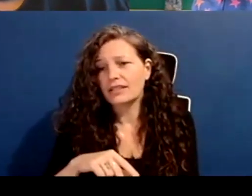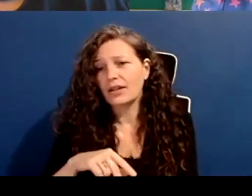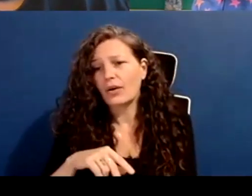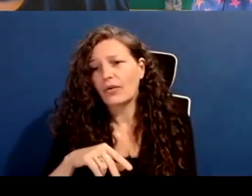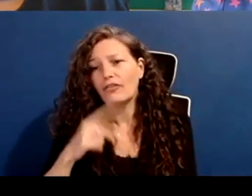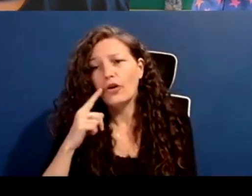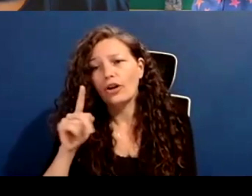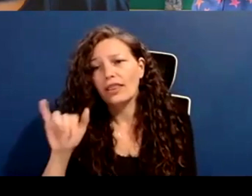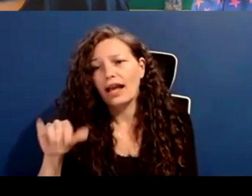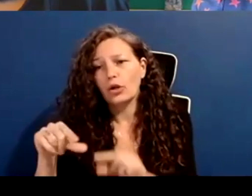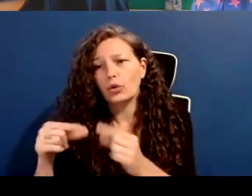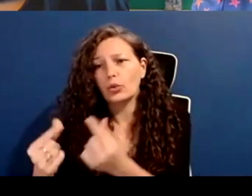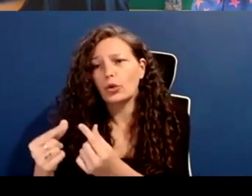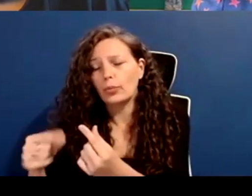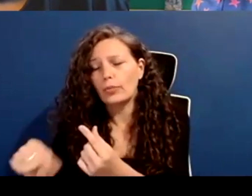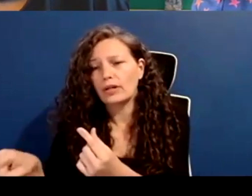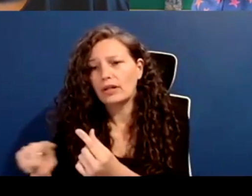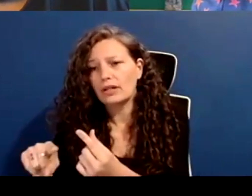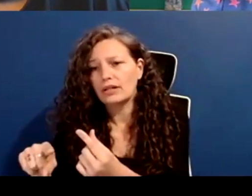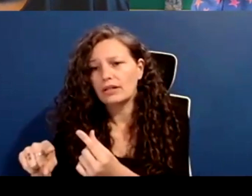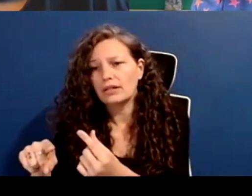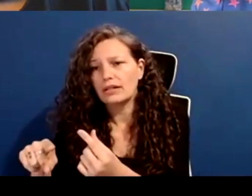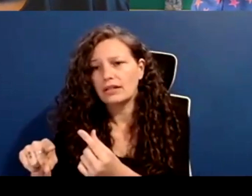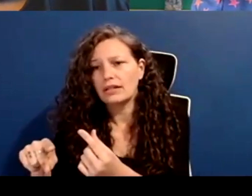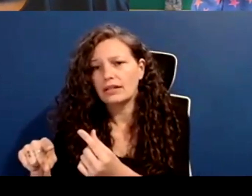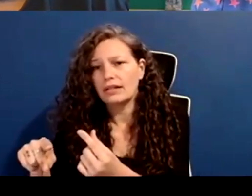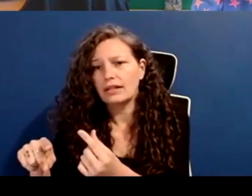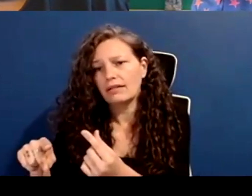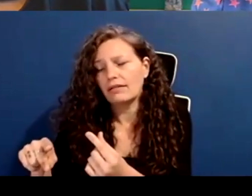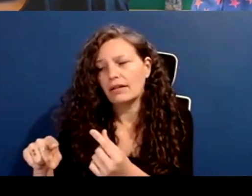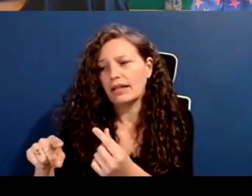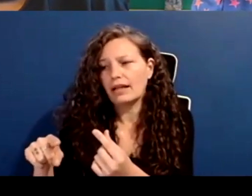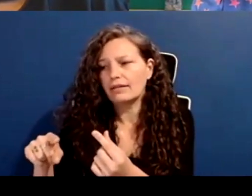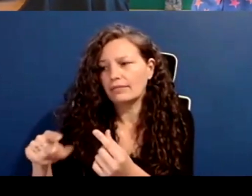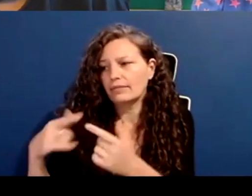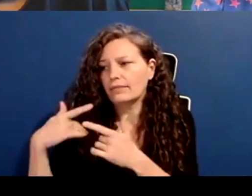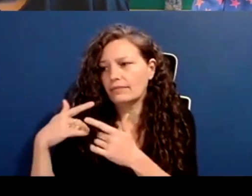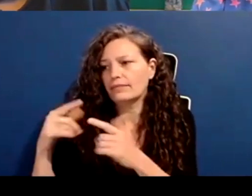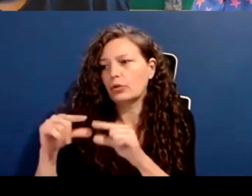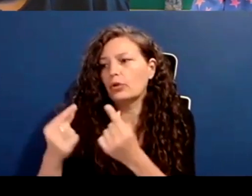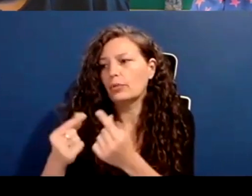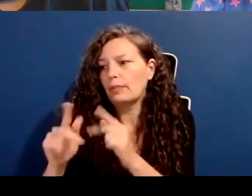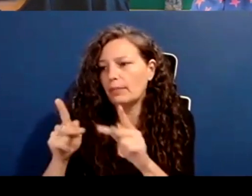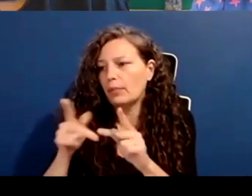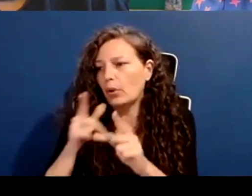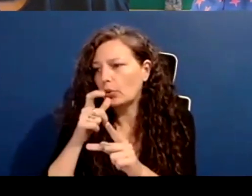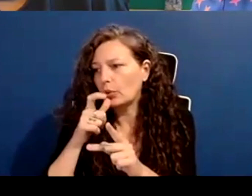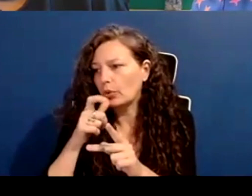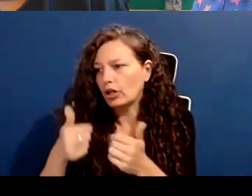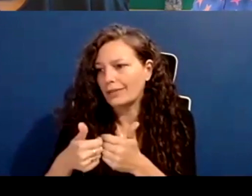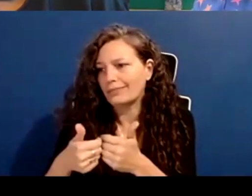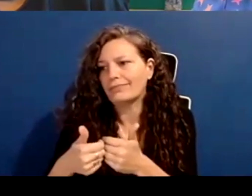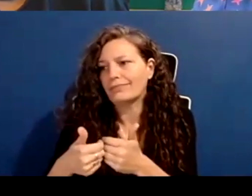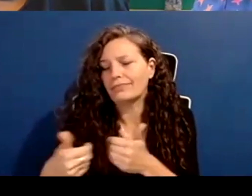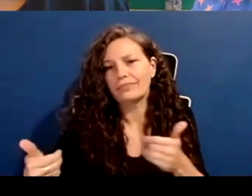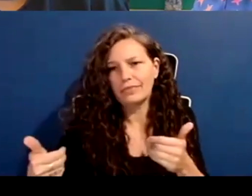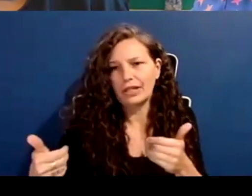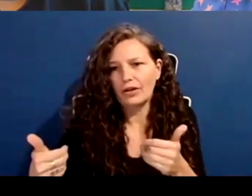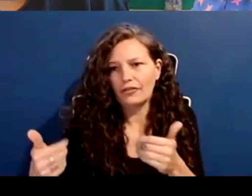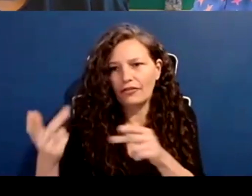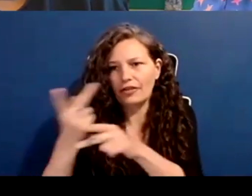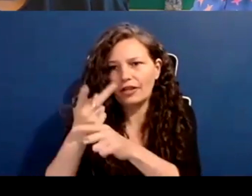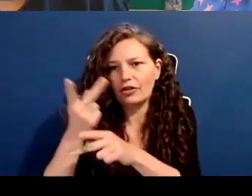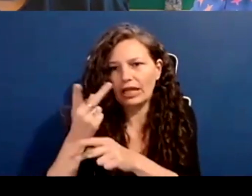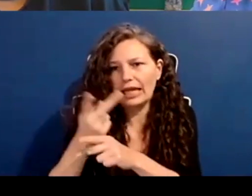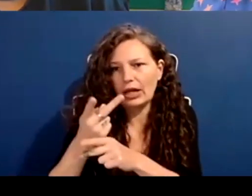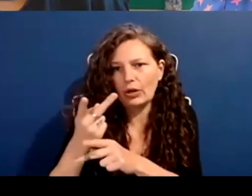group of people, that community that was being disenfranchised, to provide an alternate interpretation of scriptures that were being used